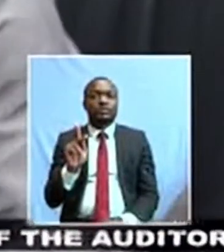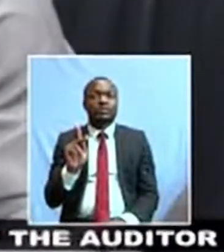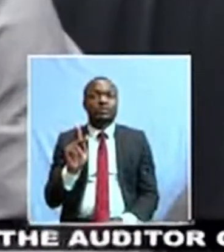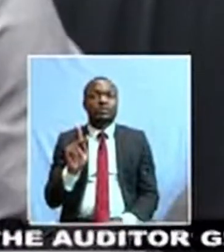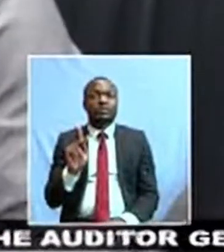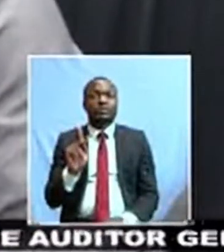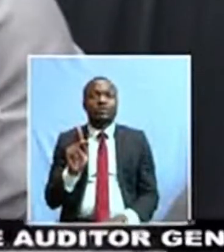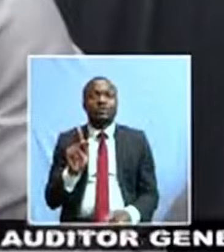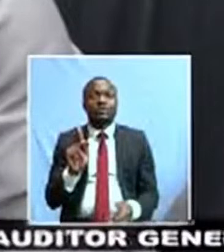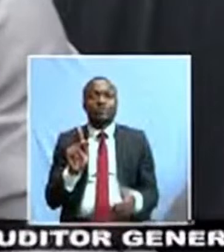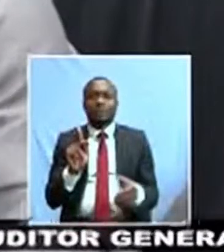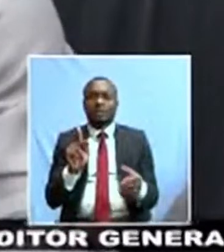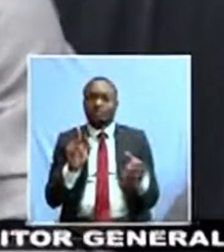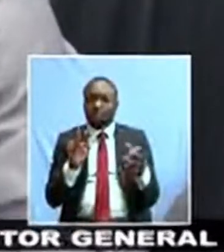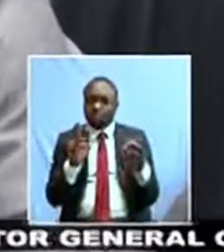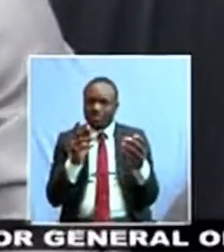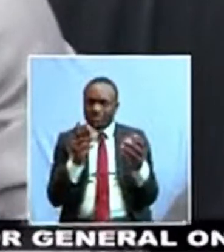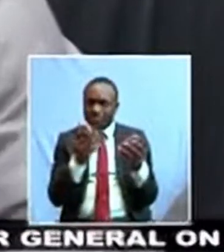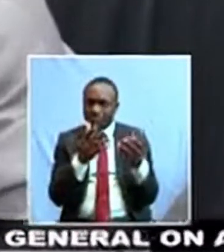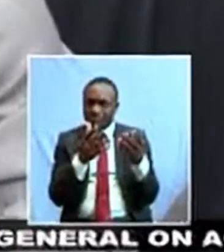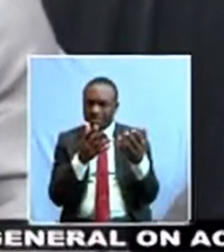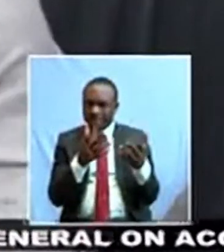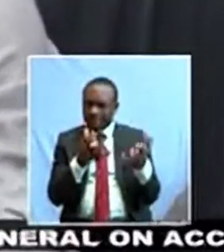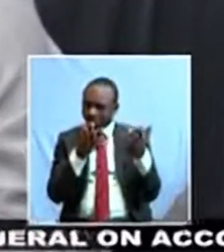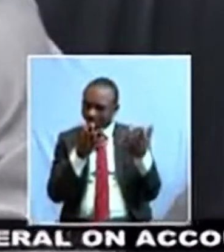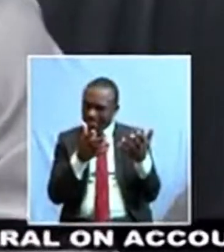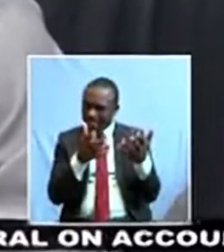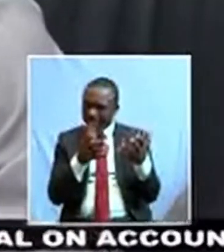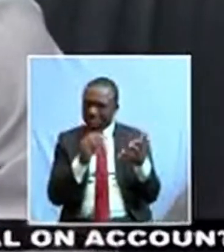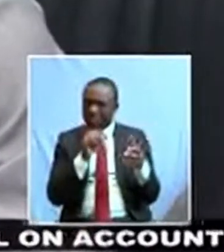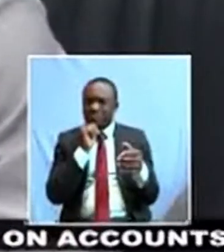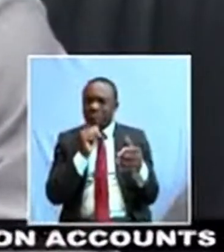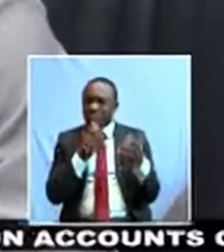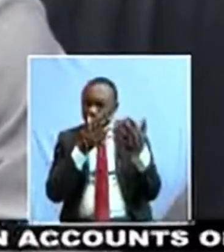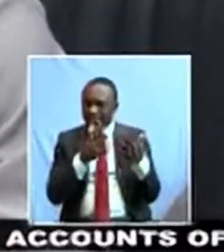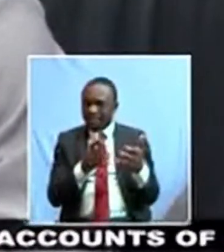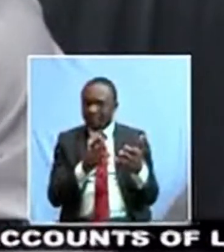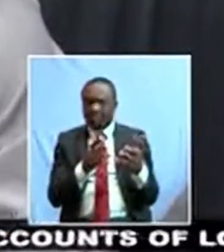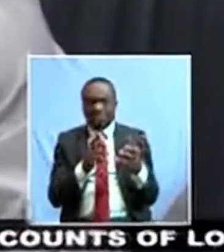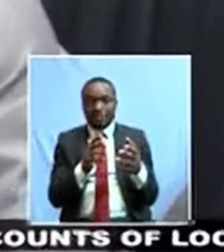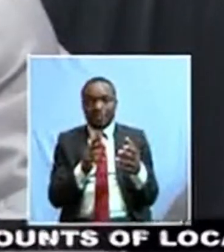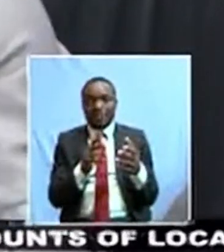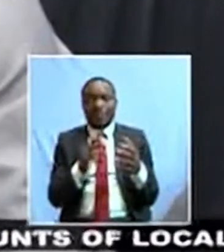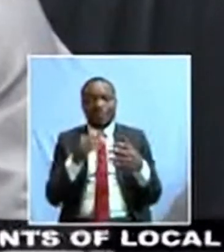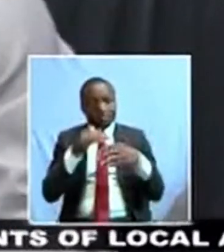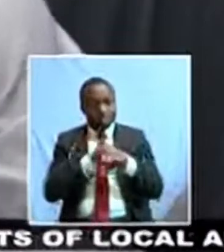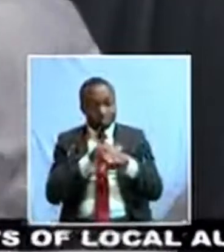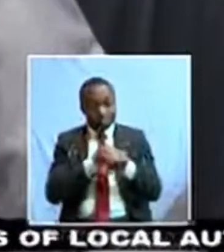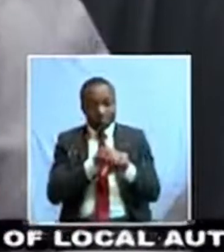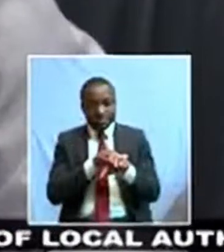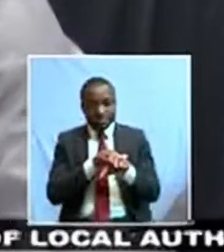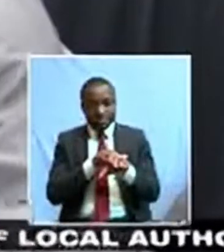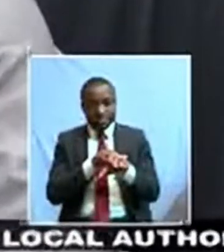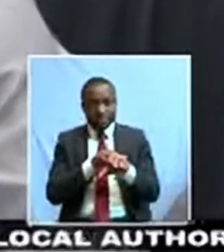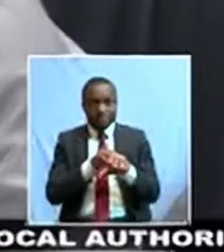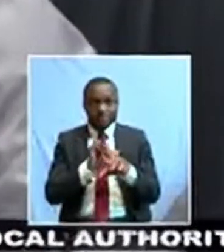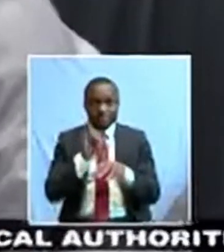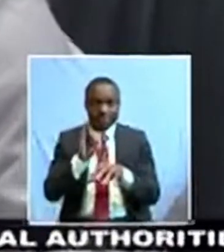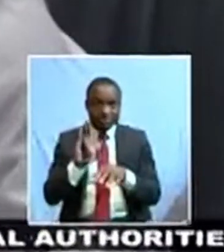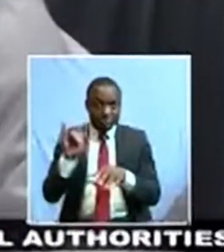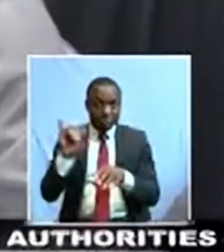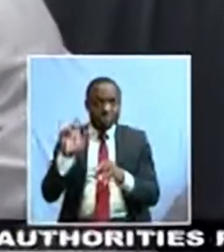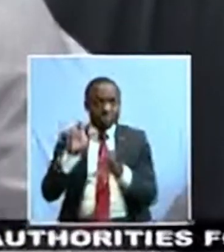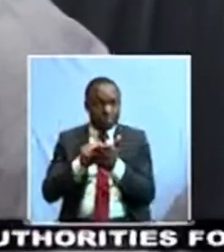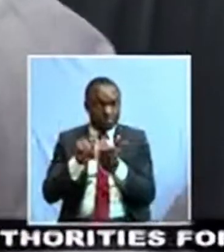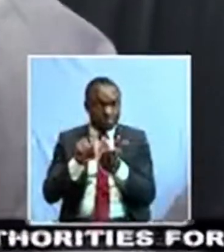course, the amount depends on the final destination. Like from Itezhi to Lusaka, the furthest is